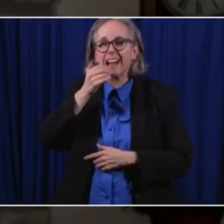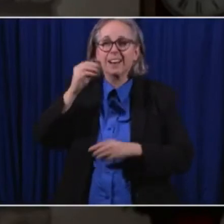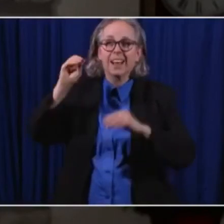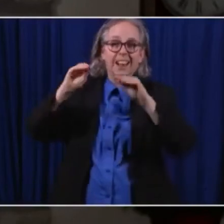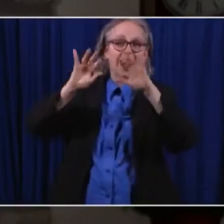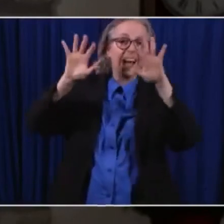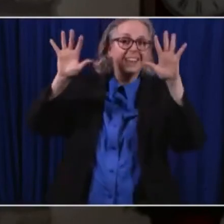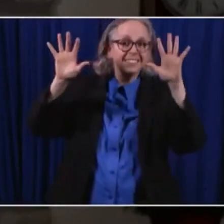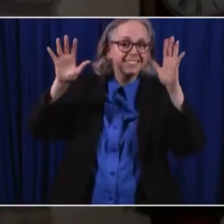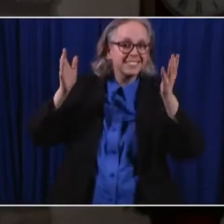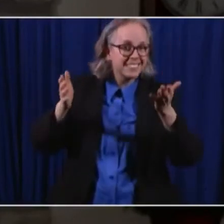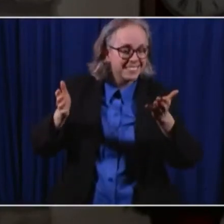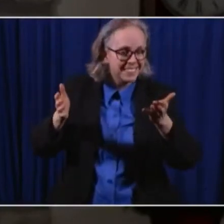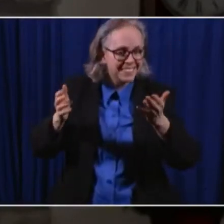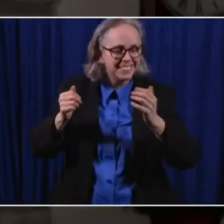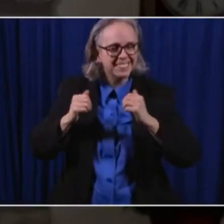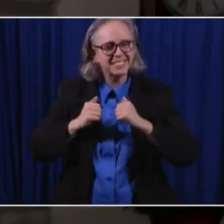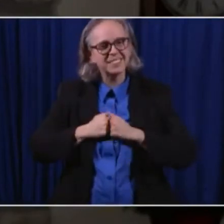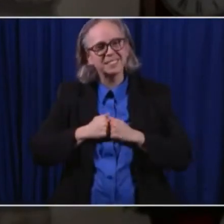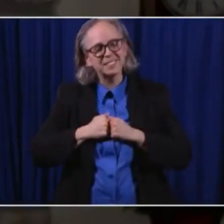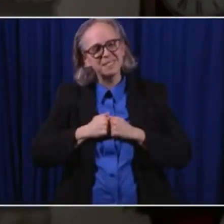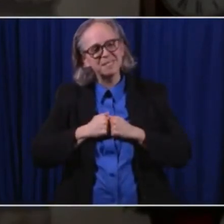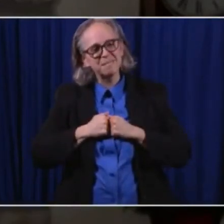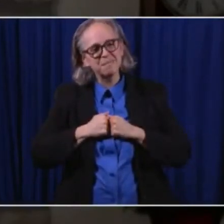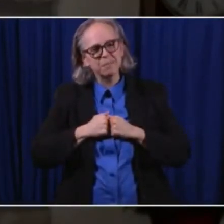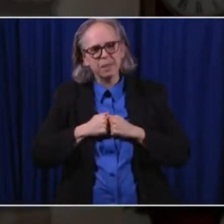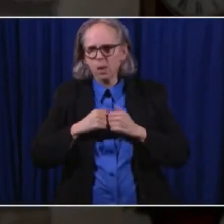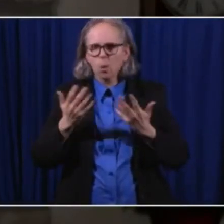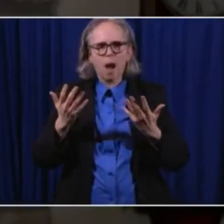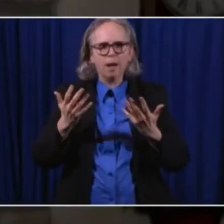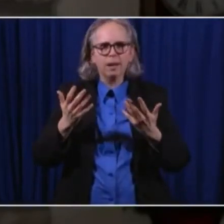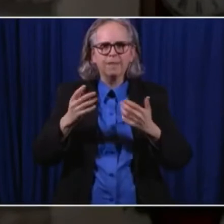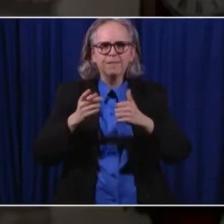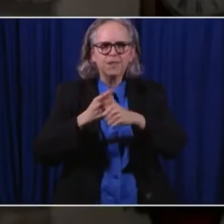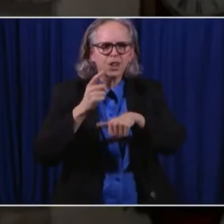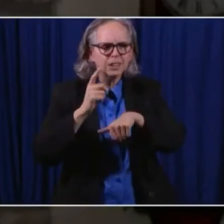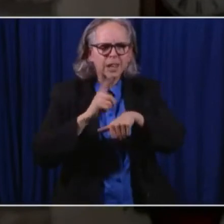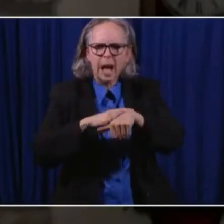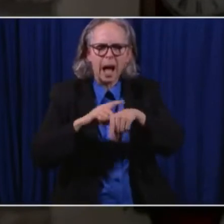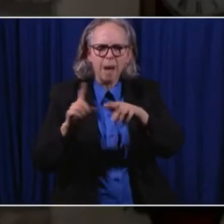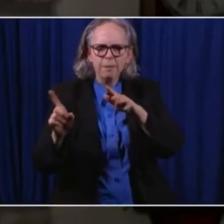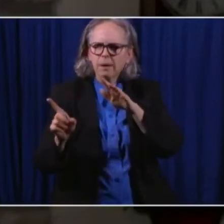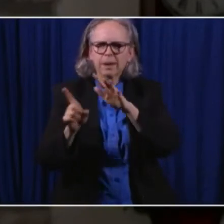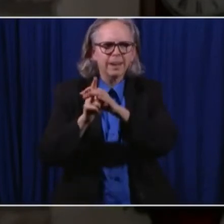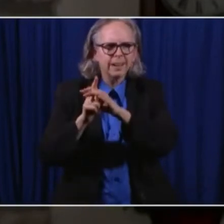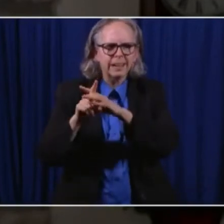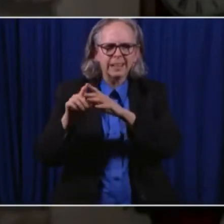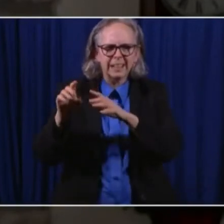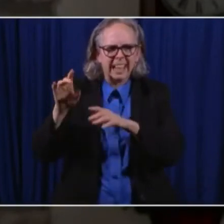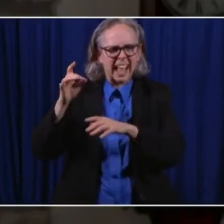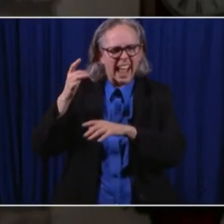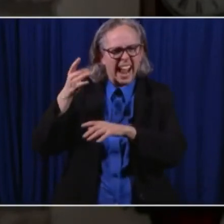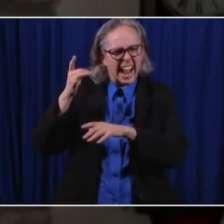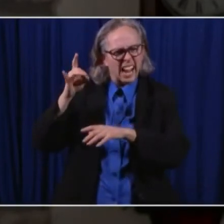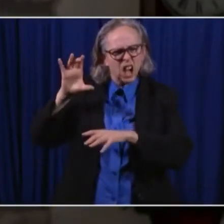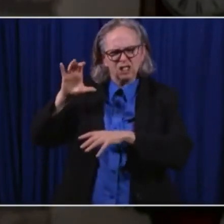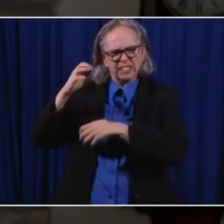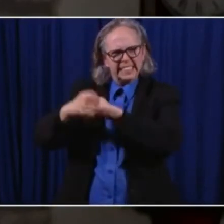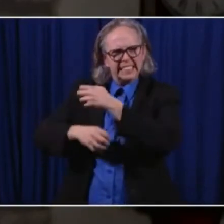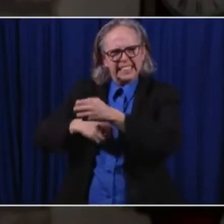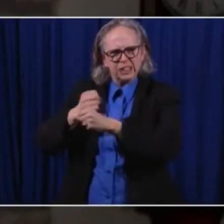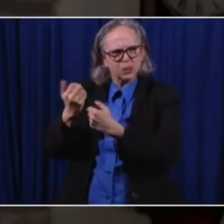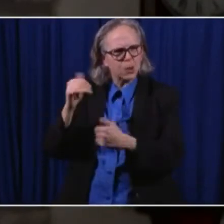complexity and strength for the first time in nearly 800 years. Tonight, Saturn and Jupiter, the